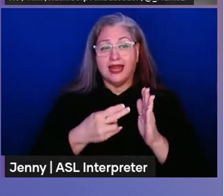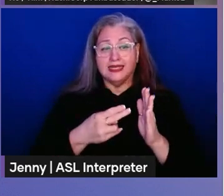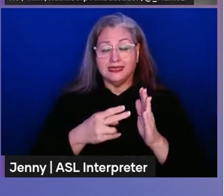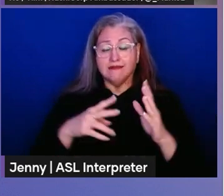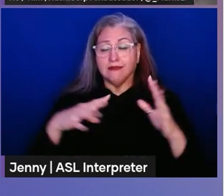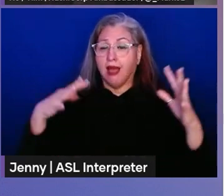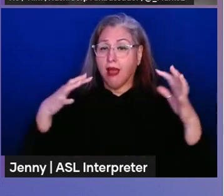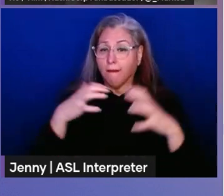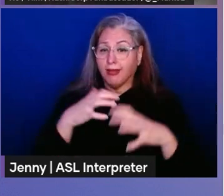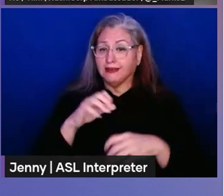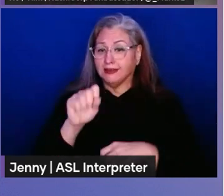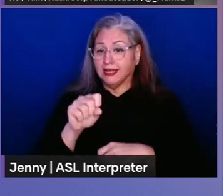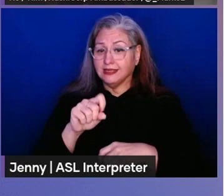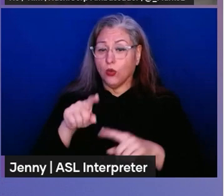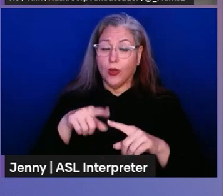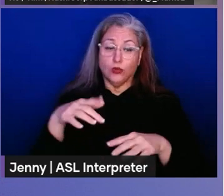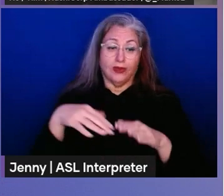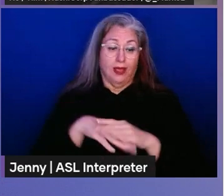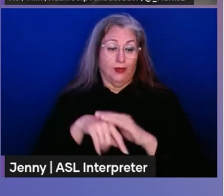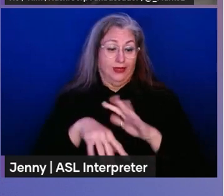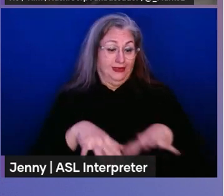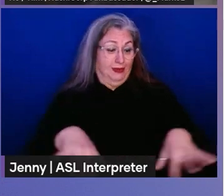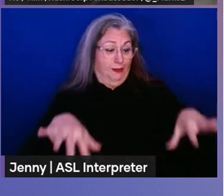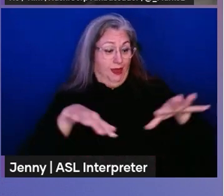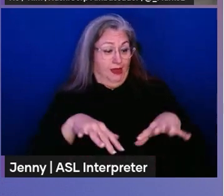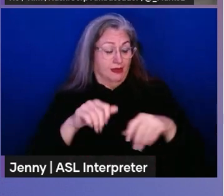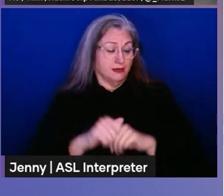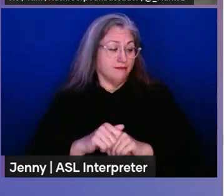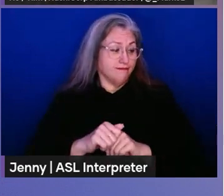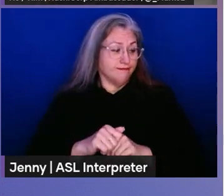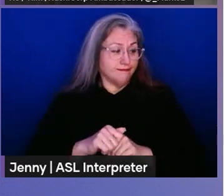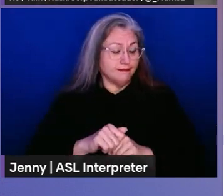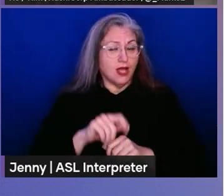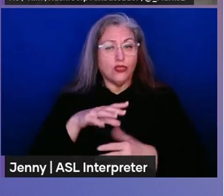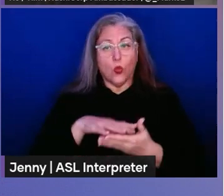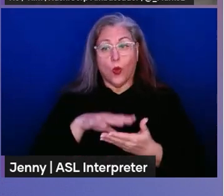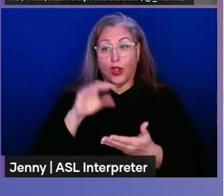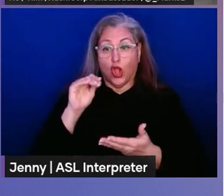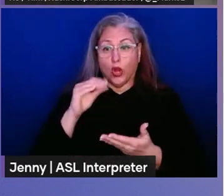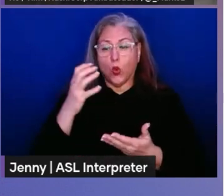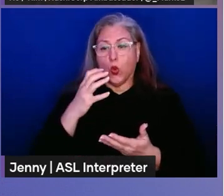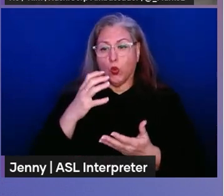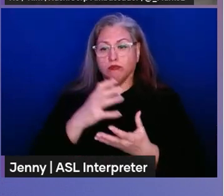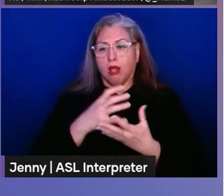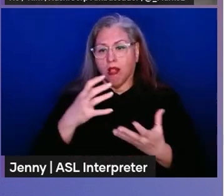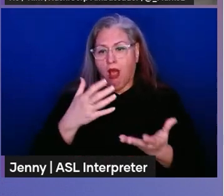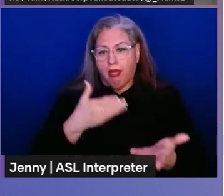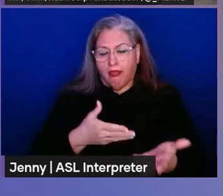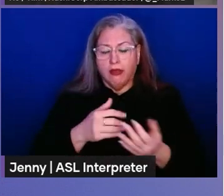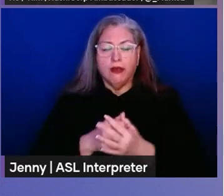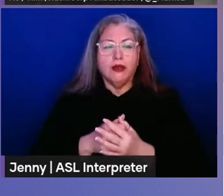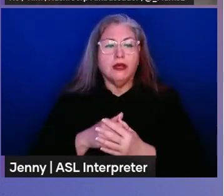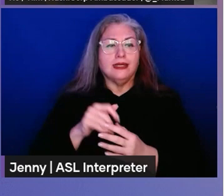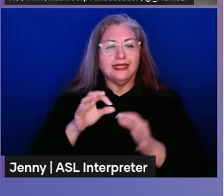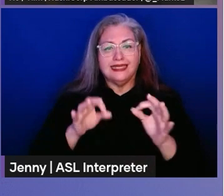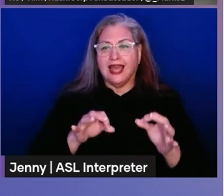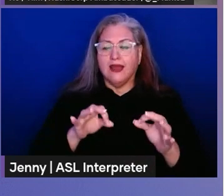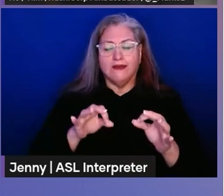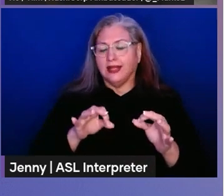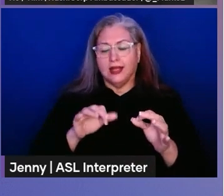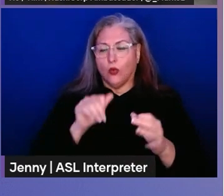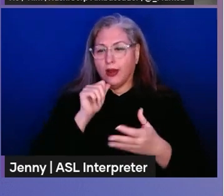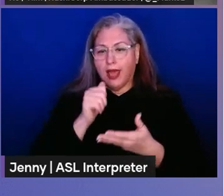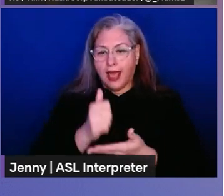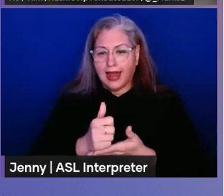right? If you're coming into this space, the learning curve is quite steep and definitely doesn't help kind of bringing